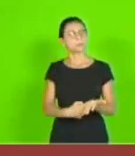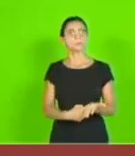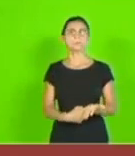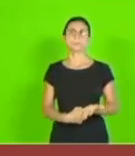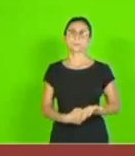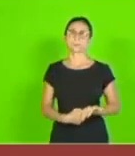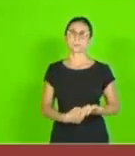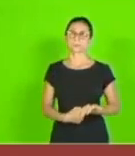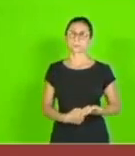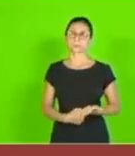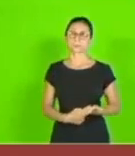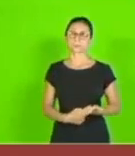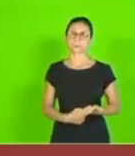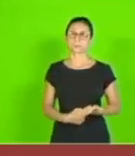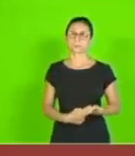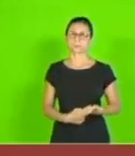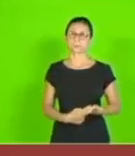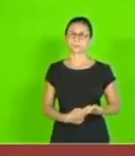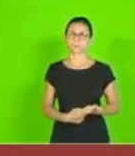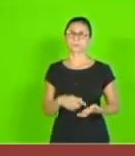we have a commitment,